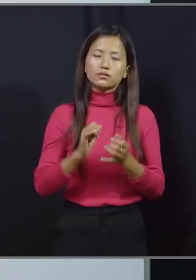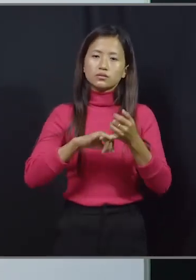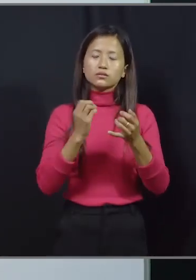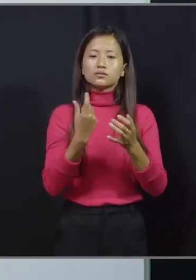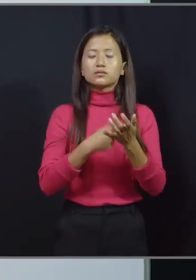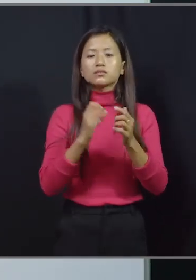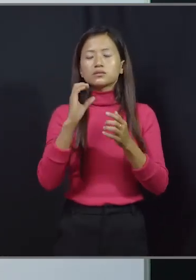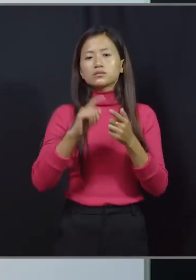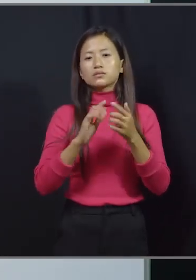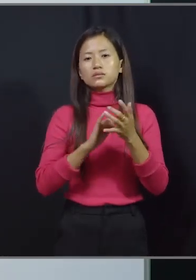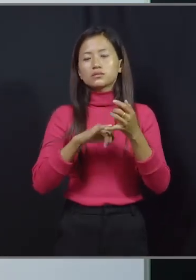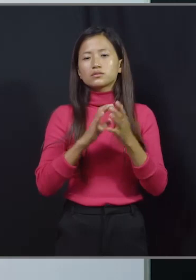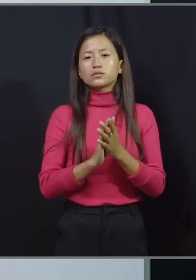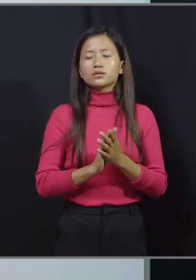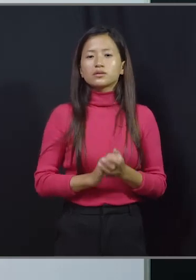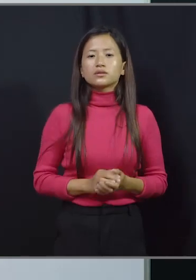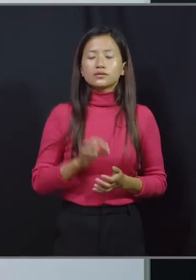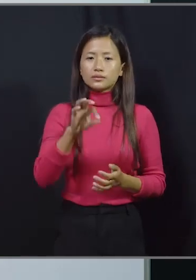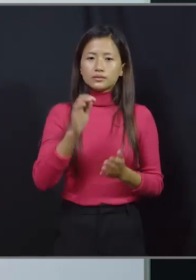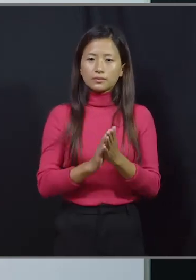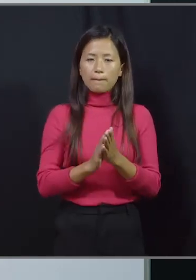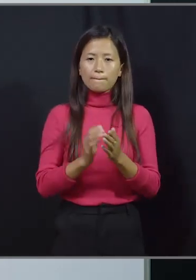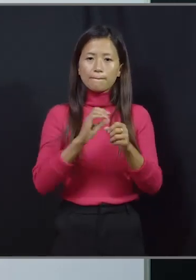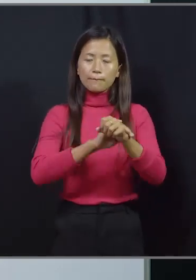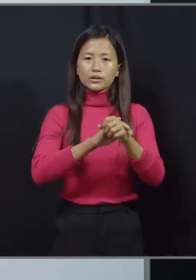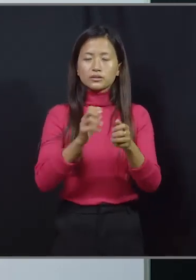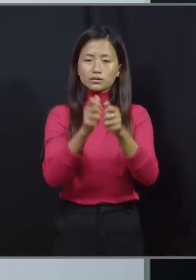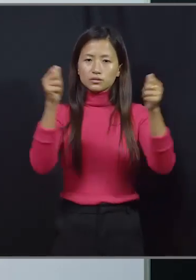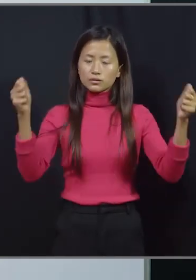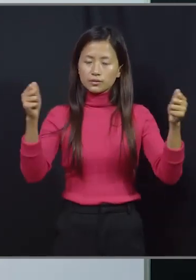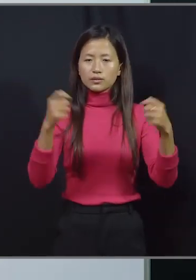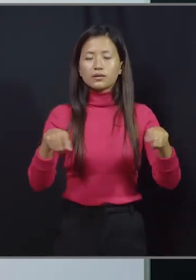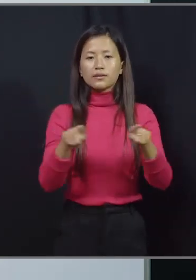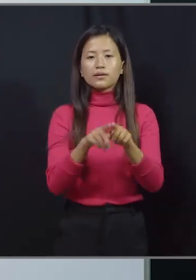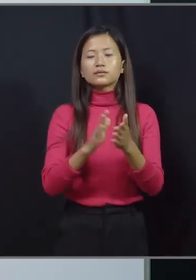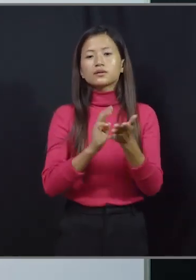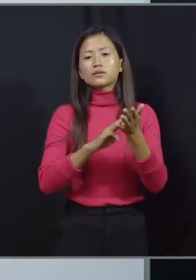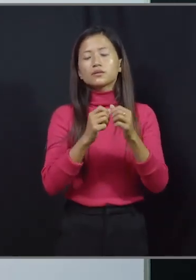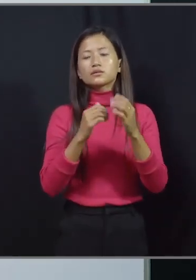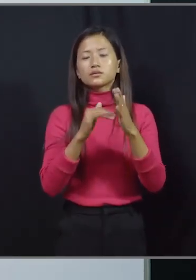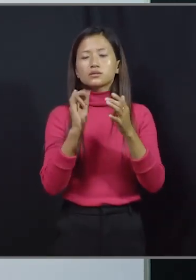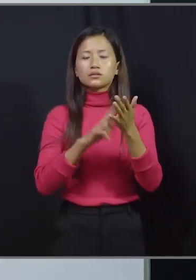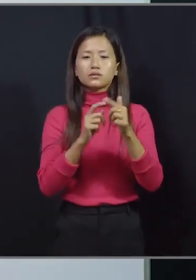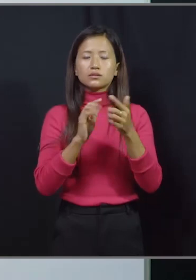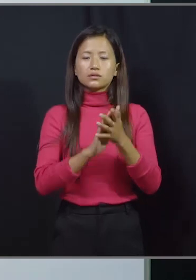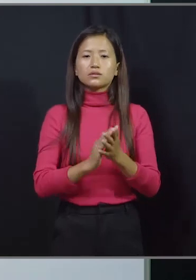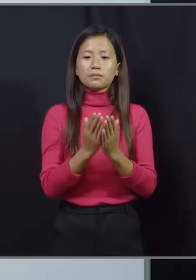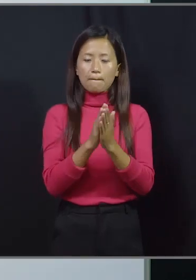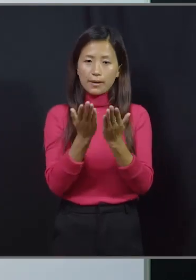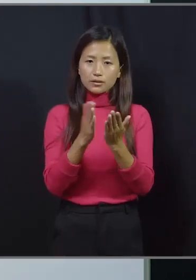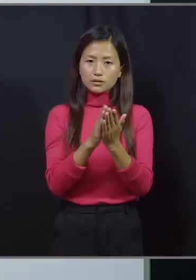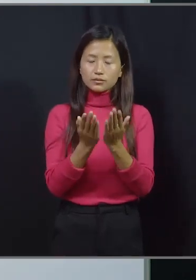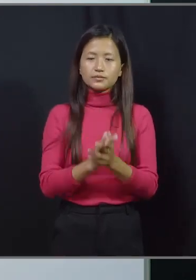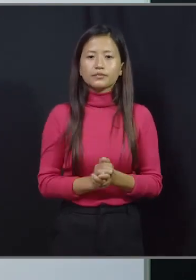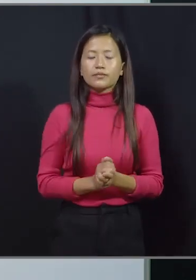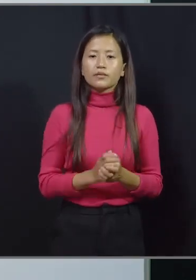for the revolt of 1857 from British newspapers and magazines. Since British were ruling over India at that time